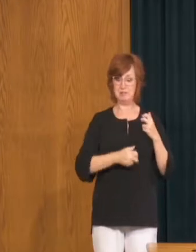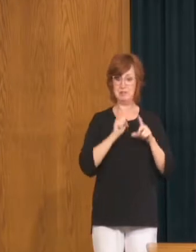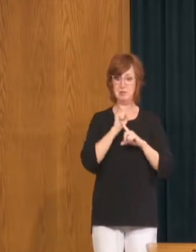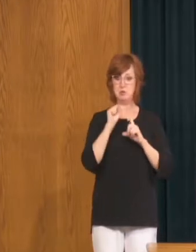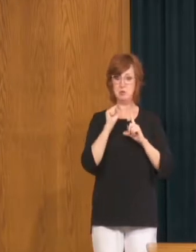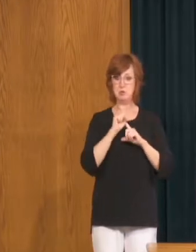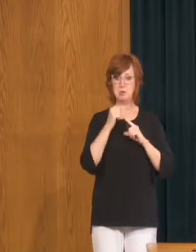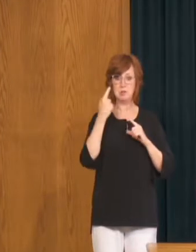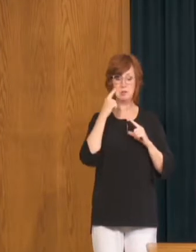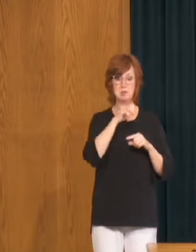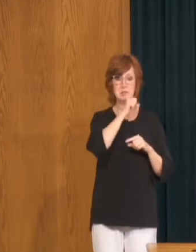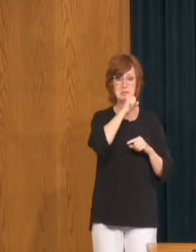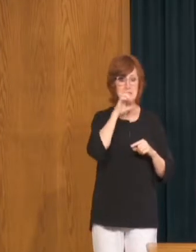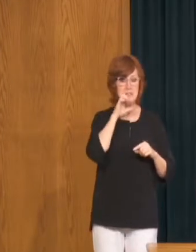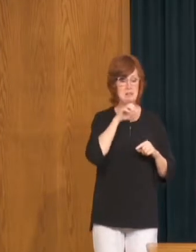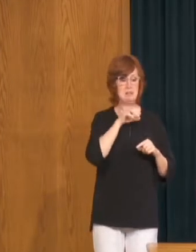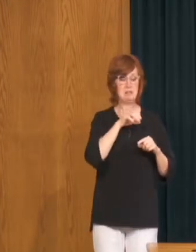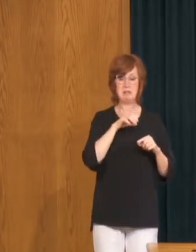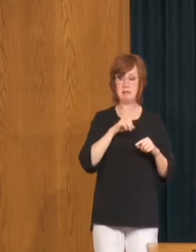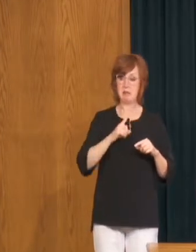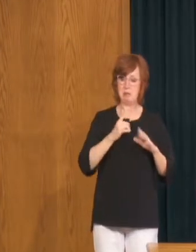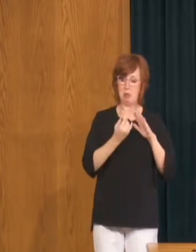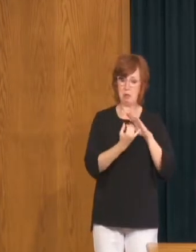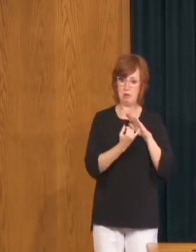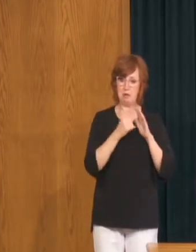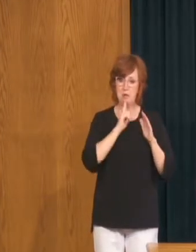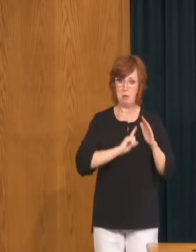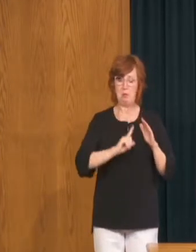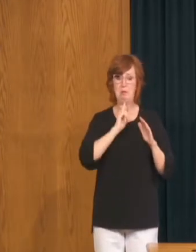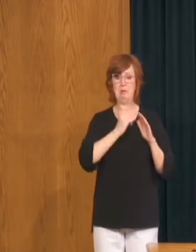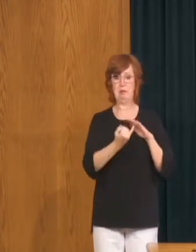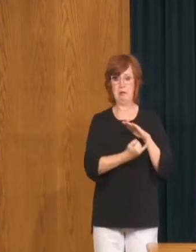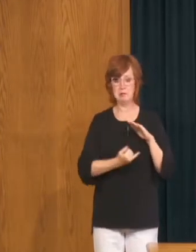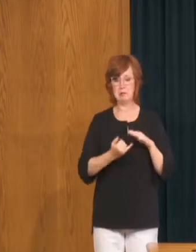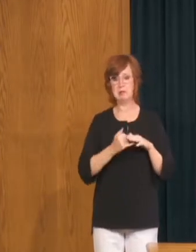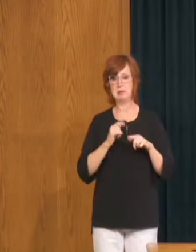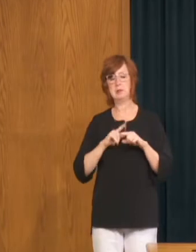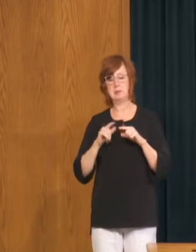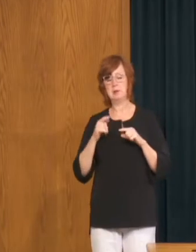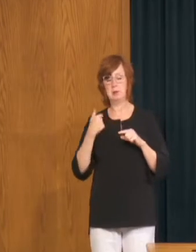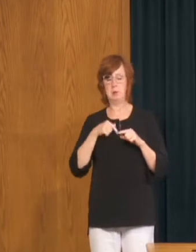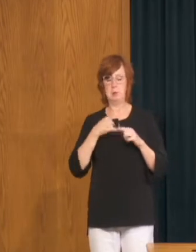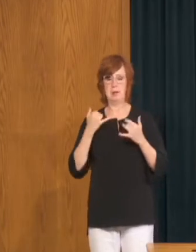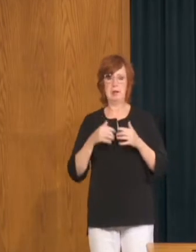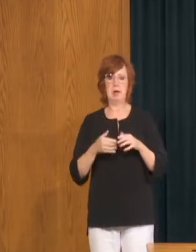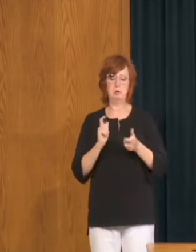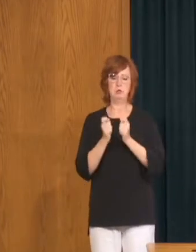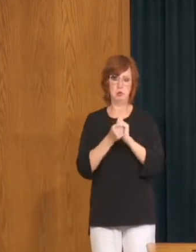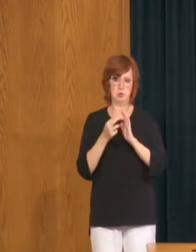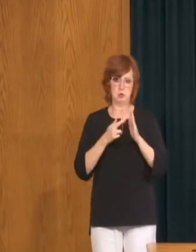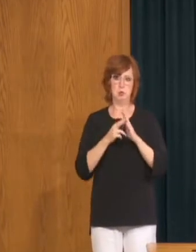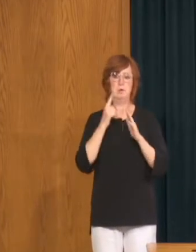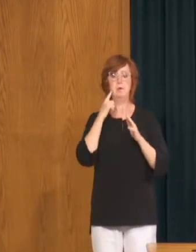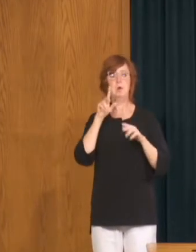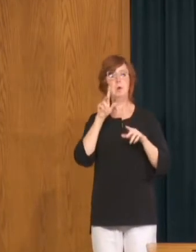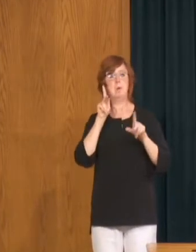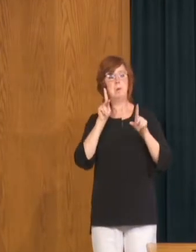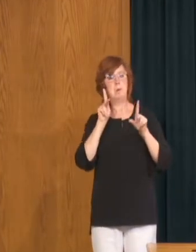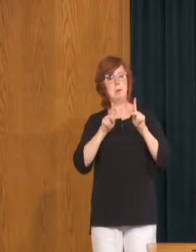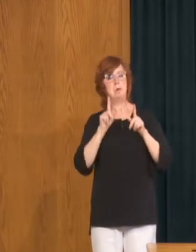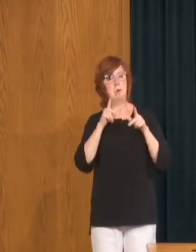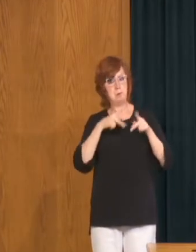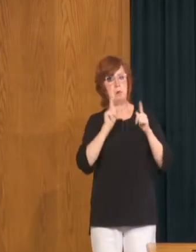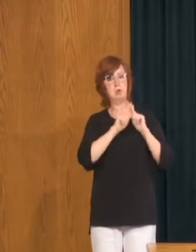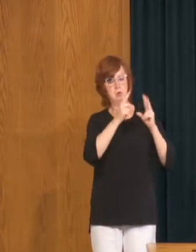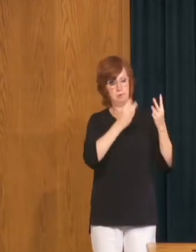restrictions to allow more in-person visits, while at the same time we are making every attempt to continue to protect our patients, to